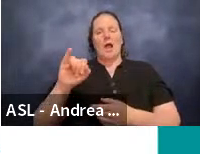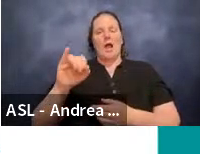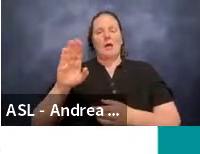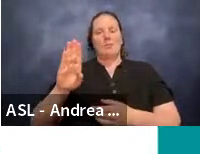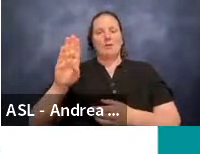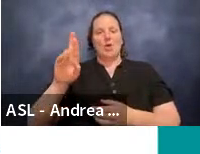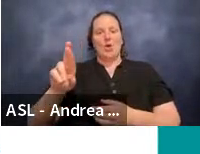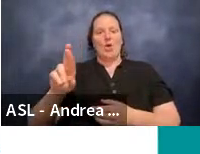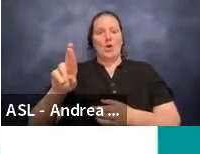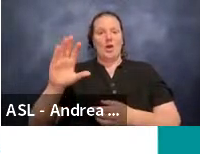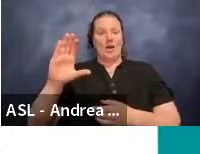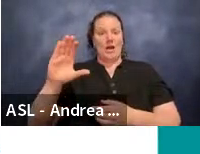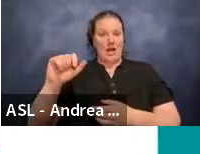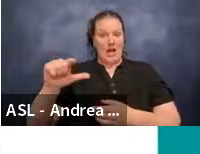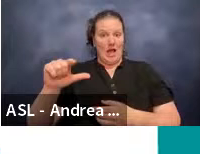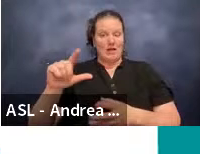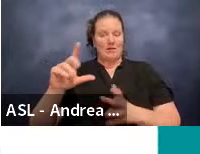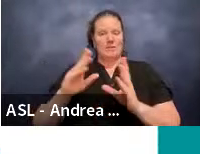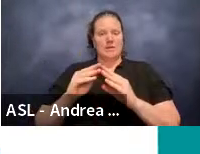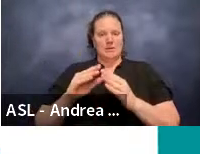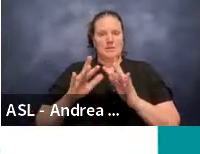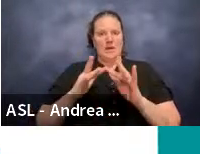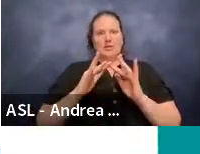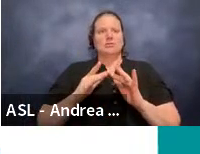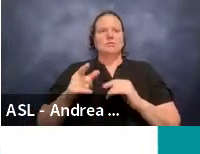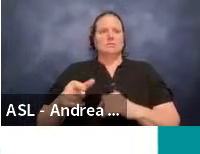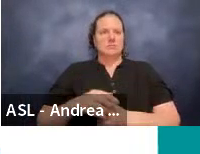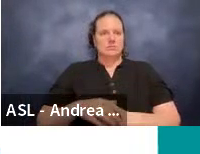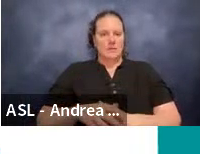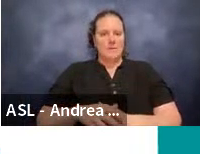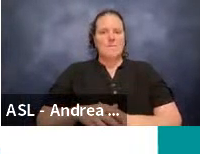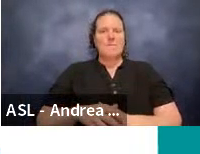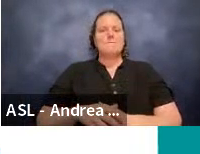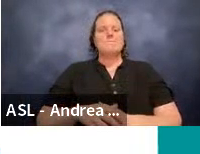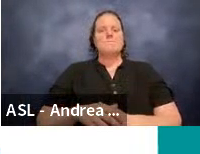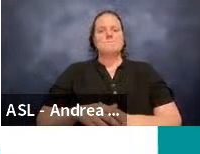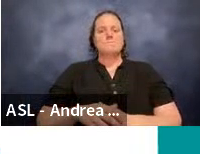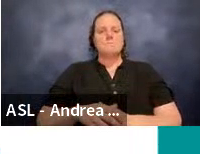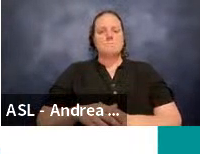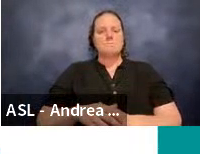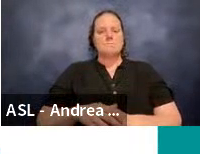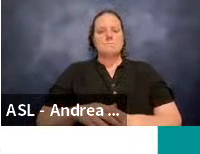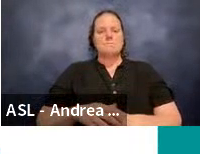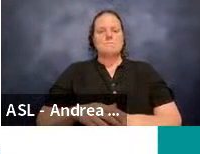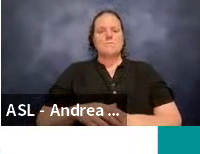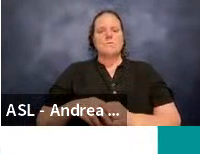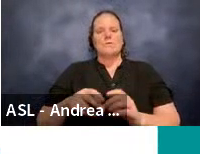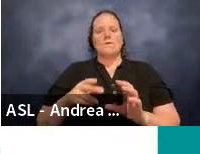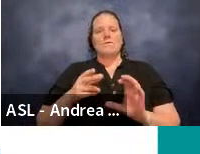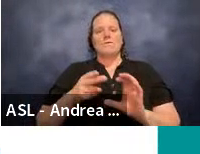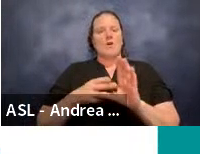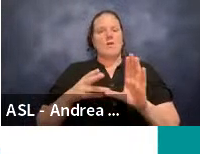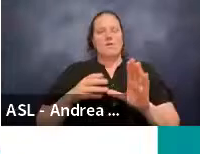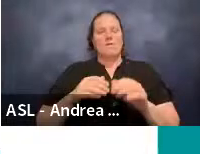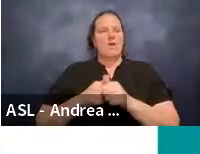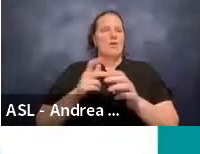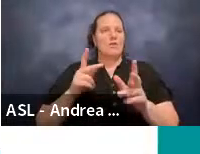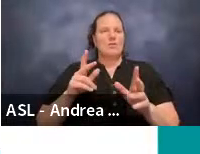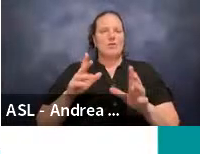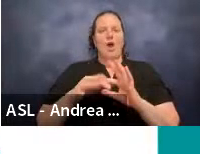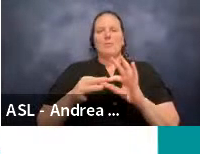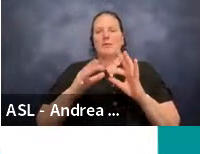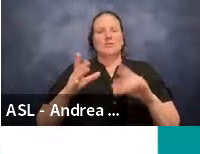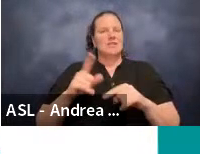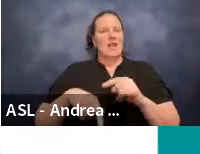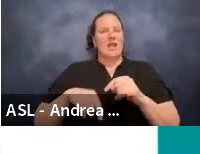meeting webpage. Commenters will not be allowed to share their screens and will be removed from the room once the public comment